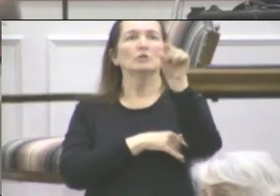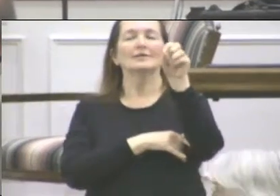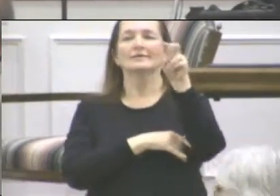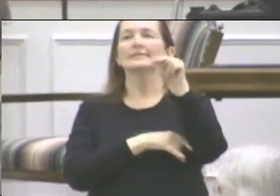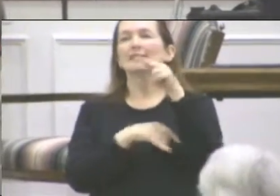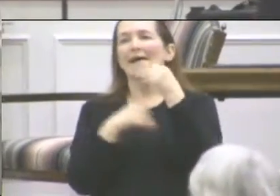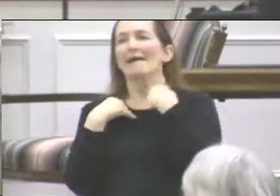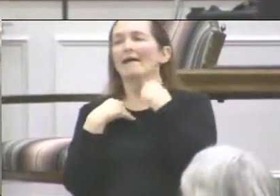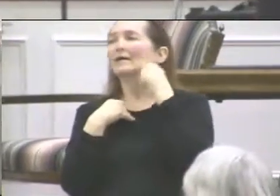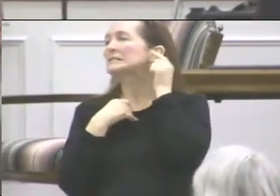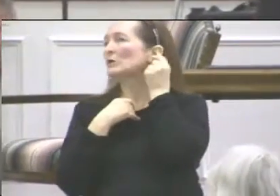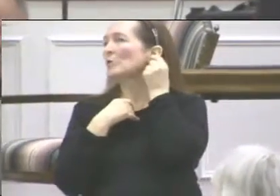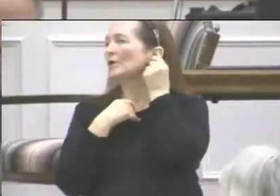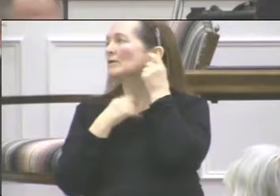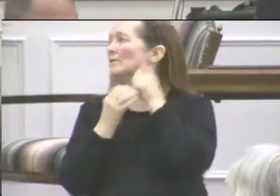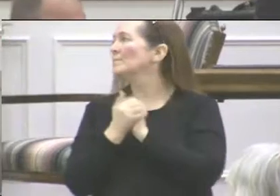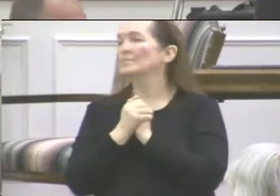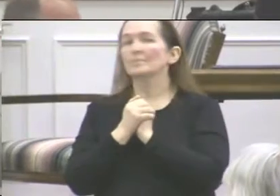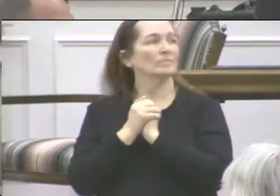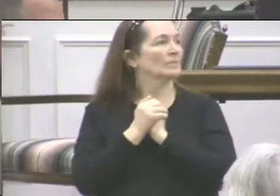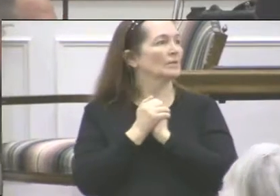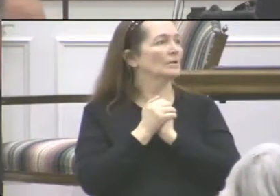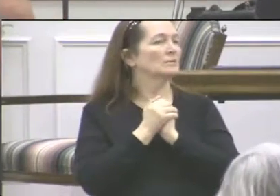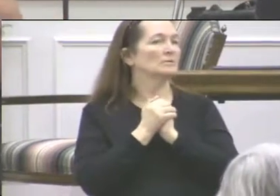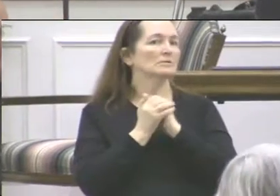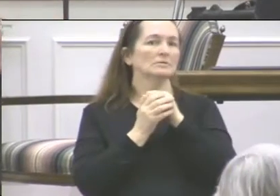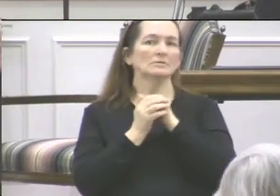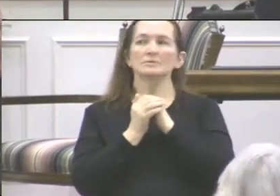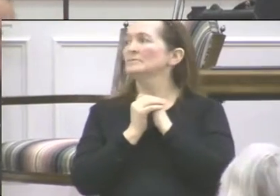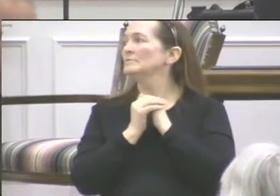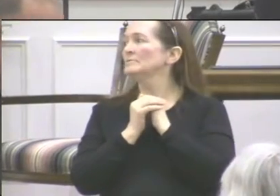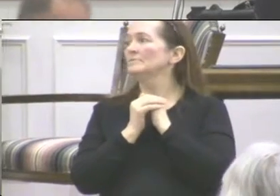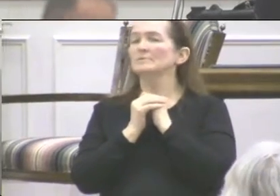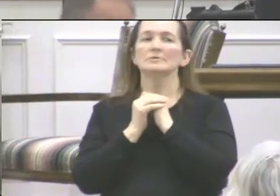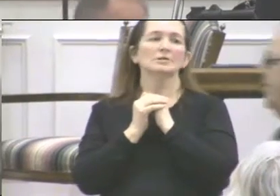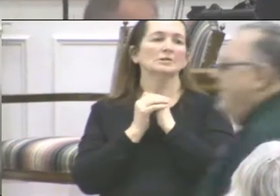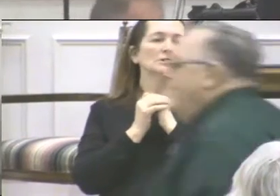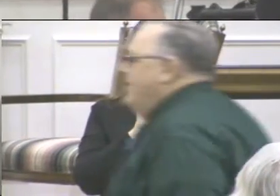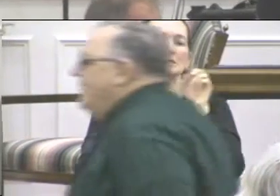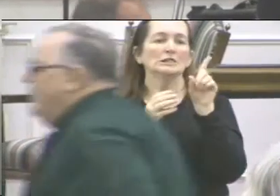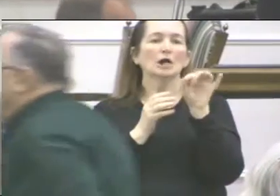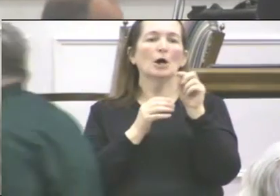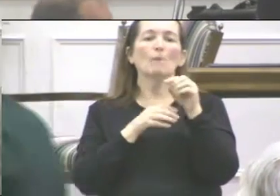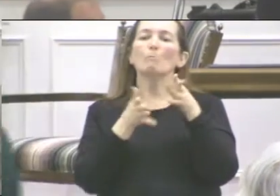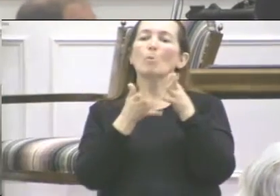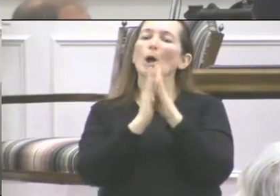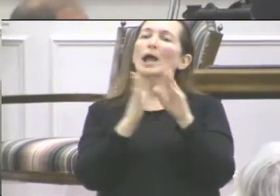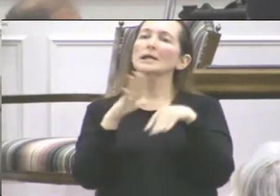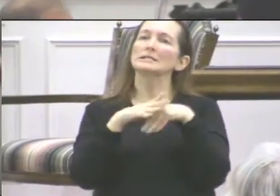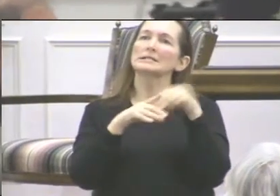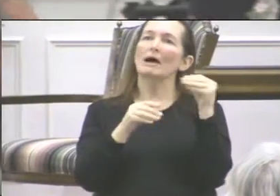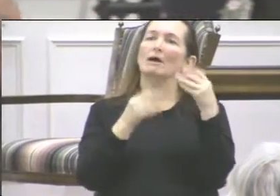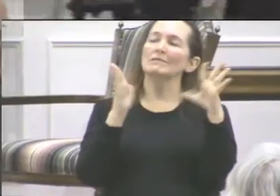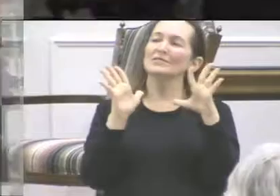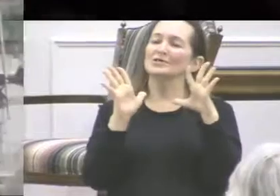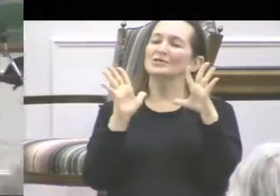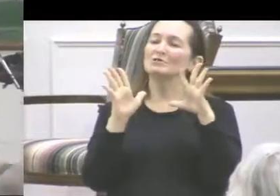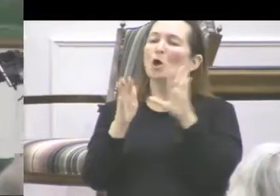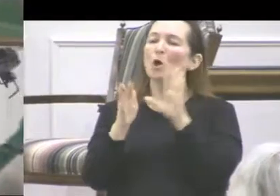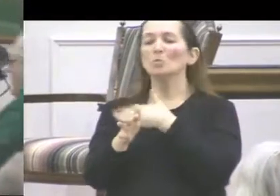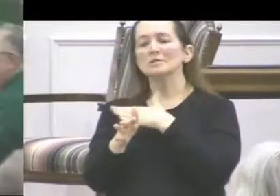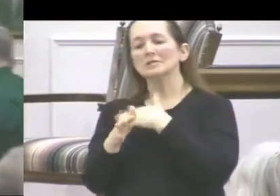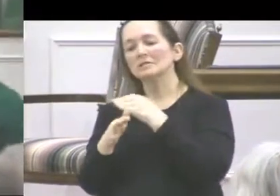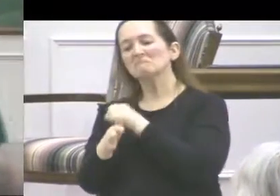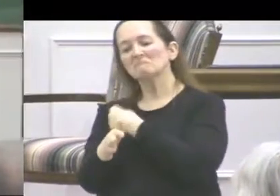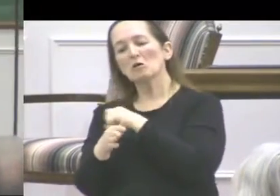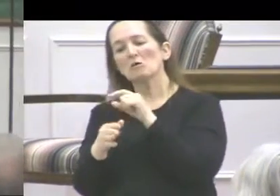that's it. John, are you going to pray for us? Come and pray us out. And of